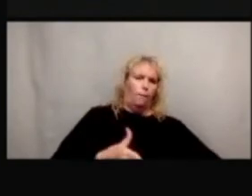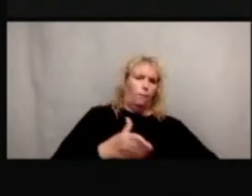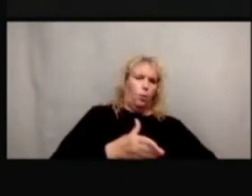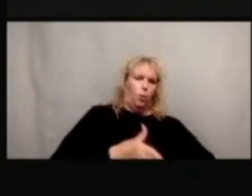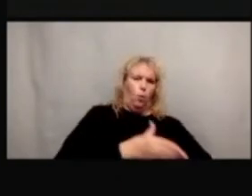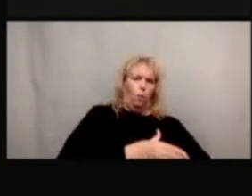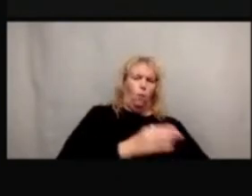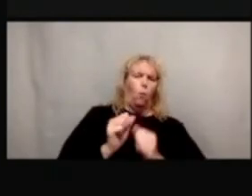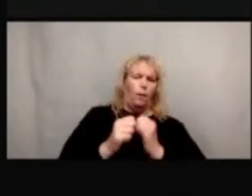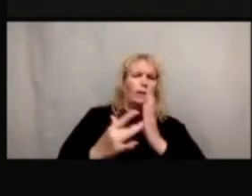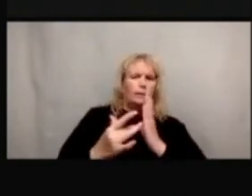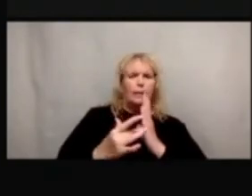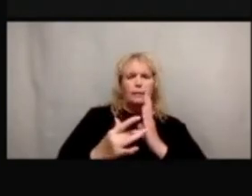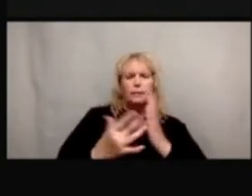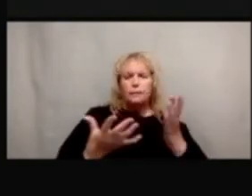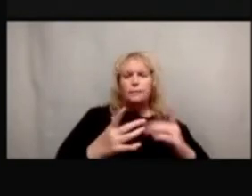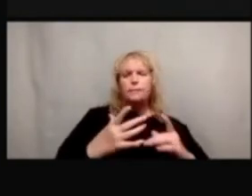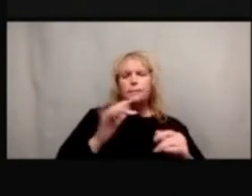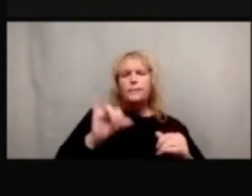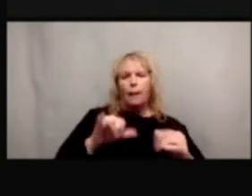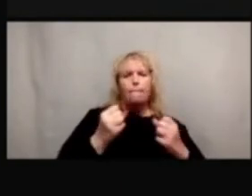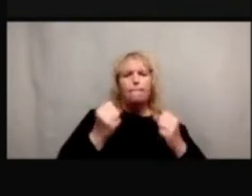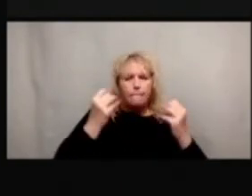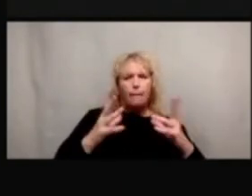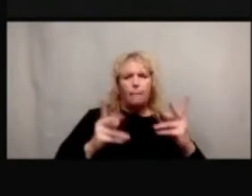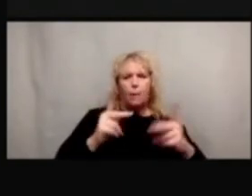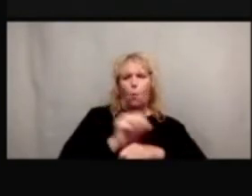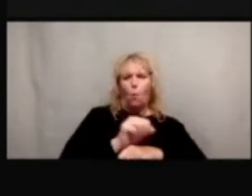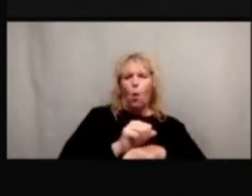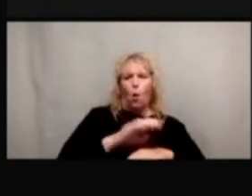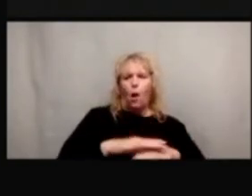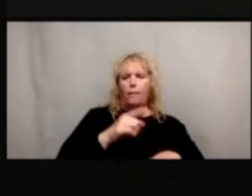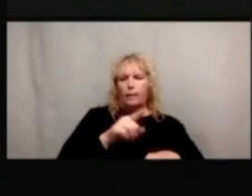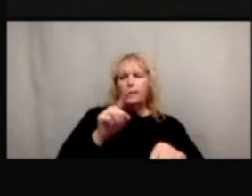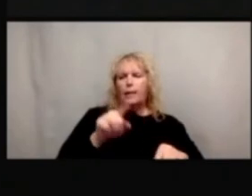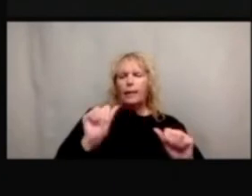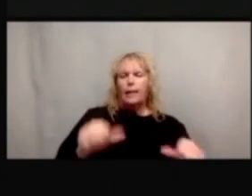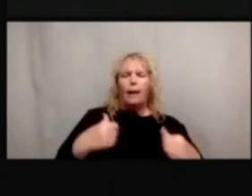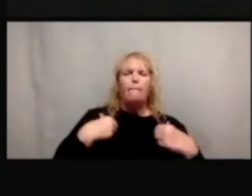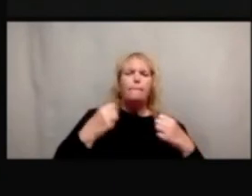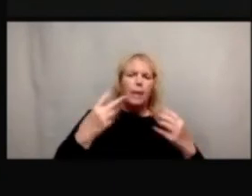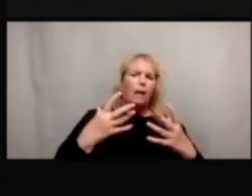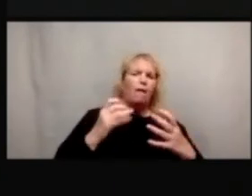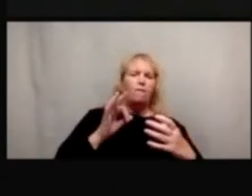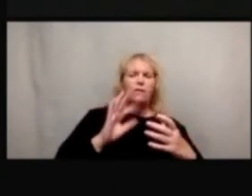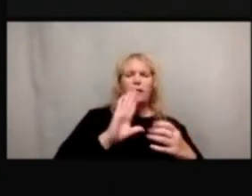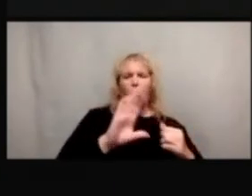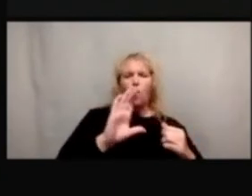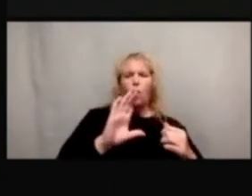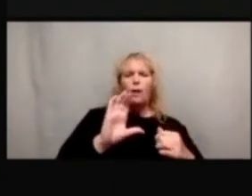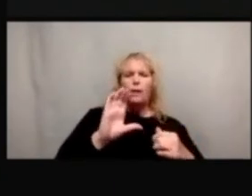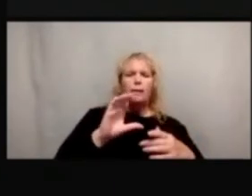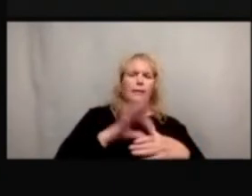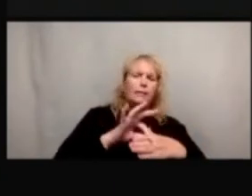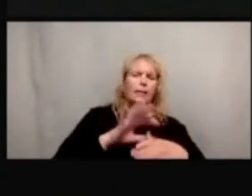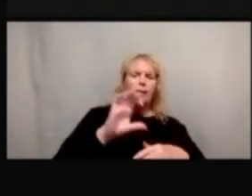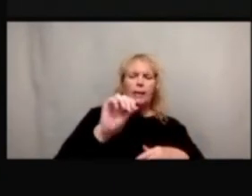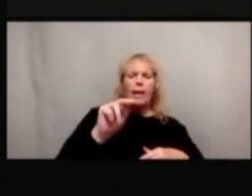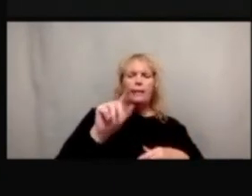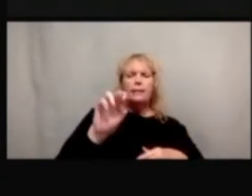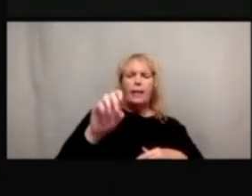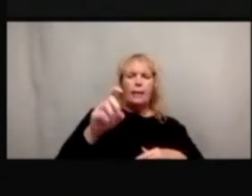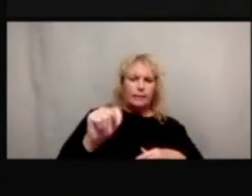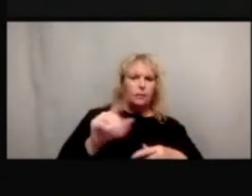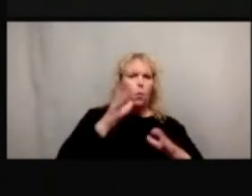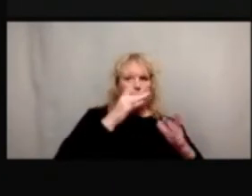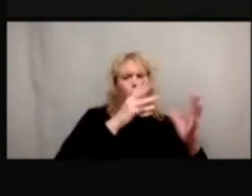be the case. But lots of people are working on this, and they'll have their own context for it, and it will bleed over into health as appropriate.